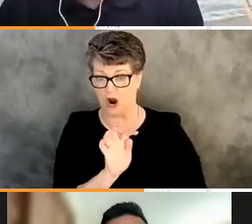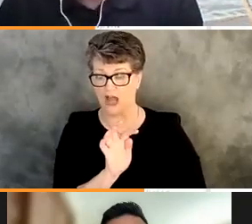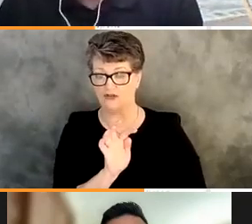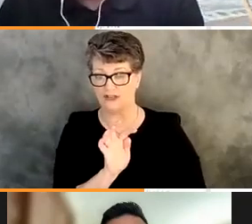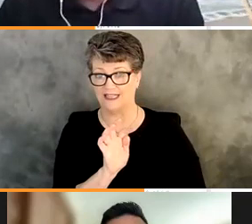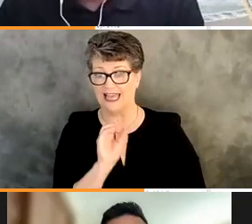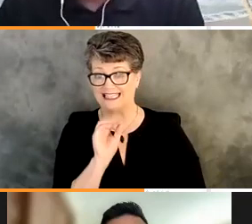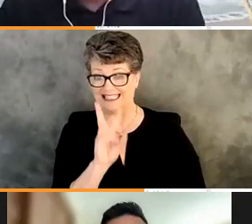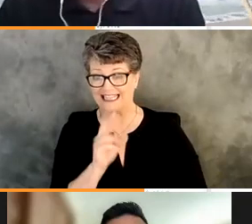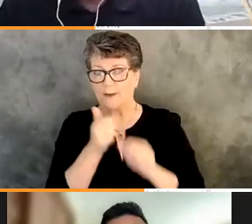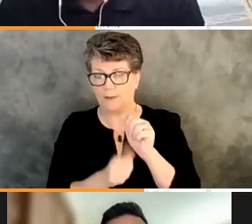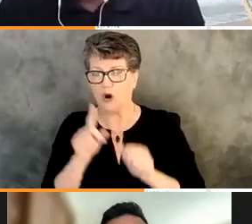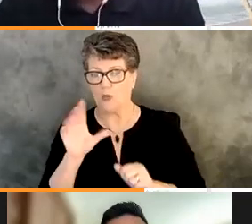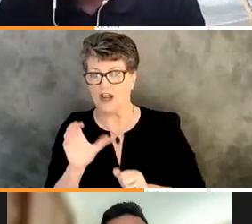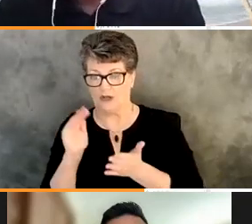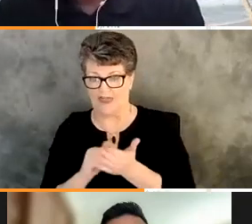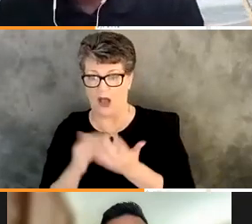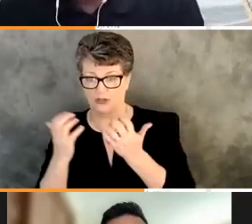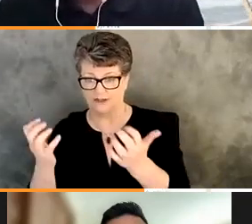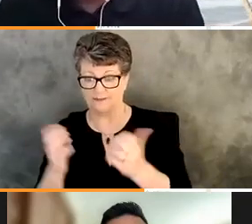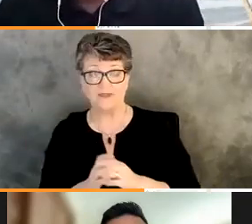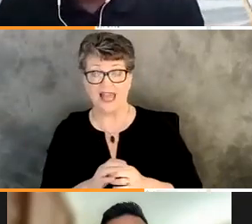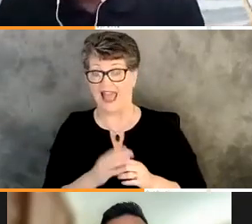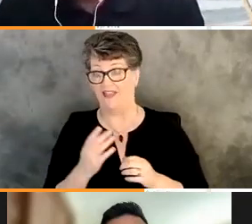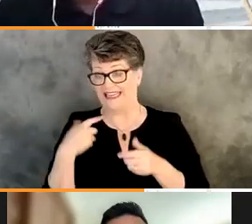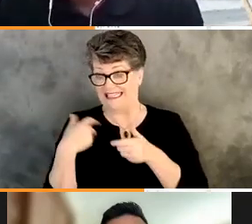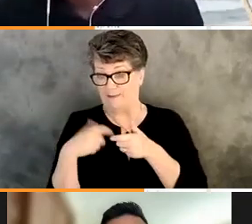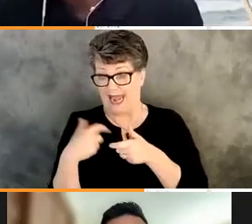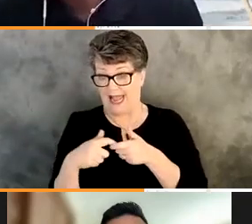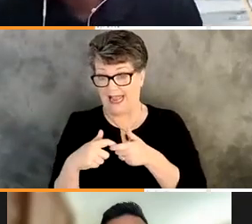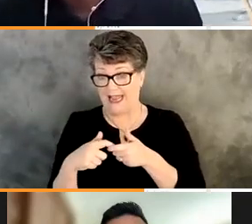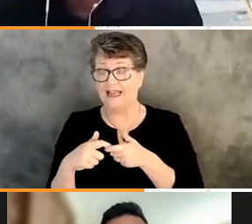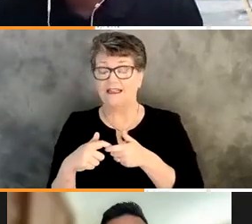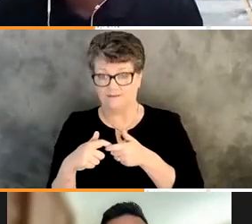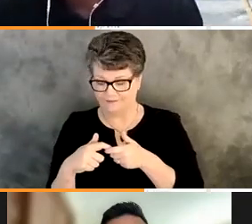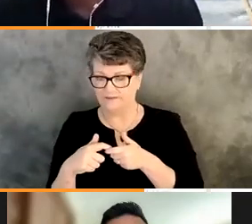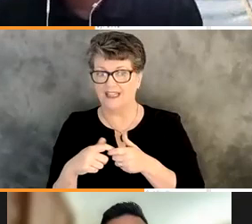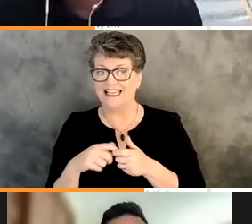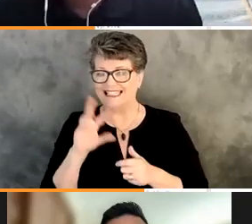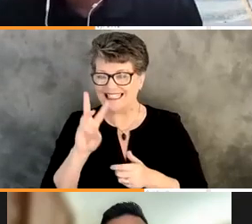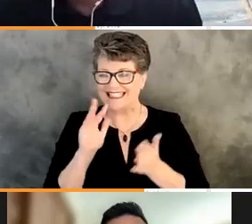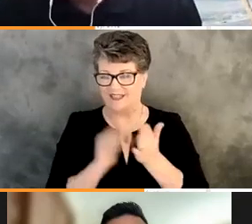7,406 per 100,000. And then Hispanic is the third one after that with